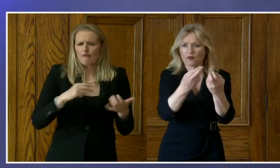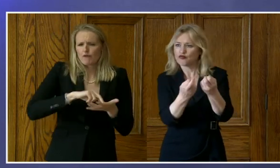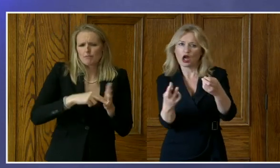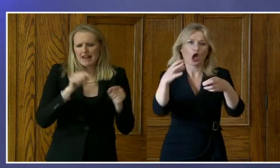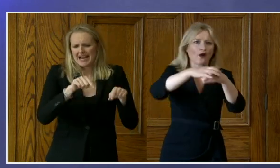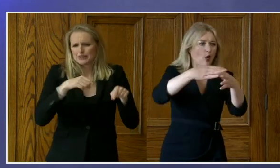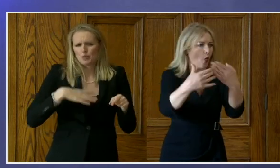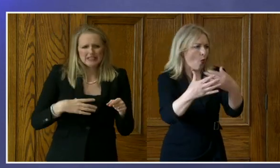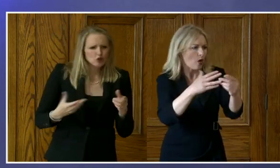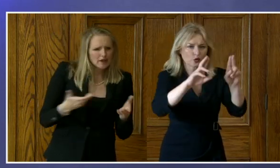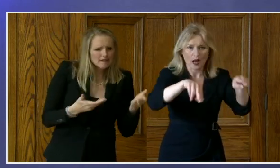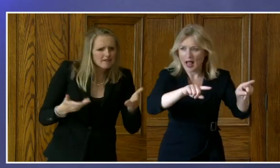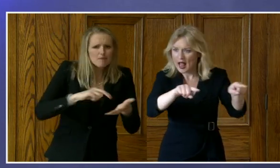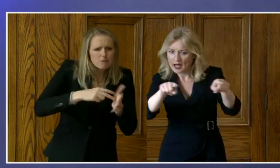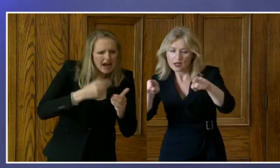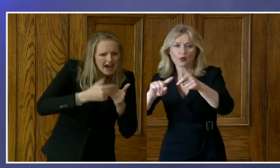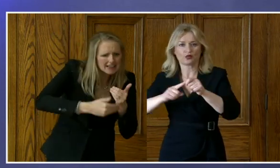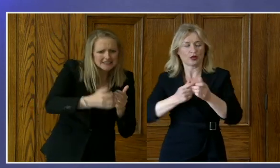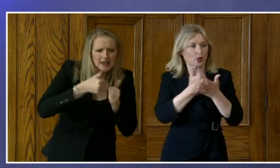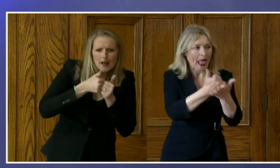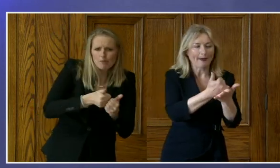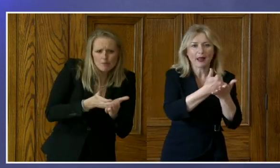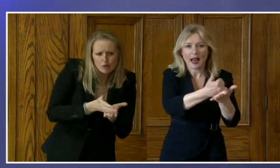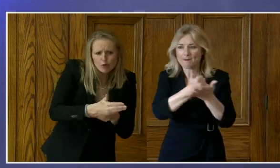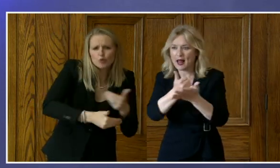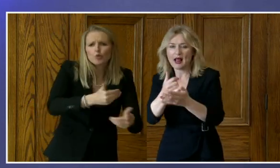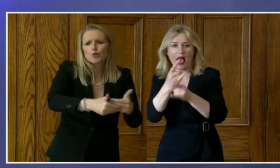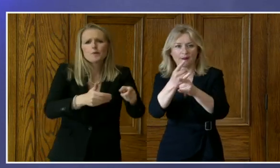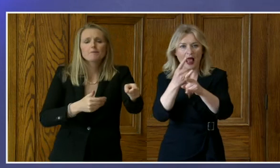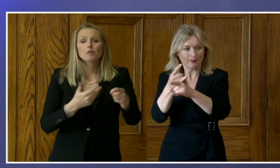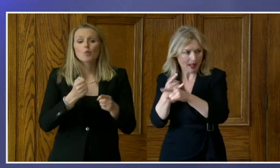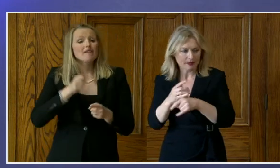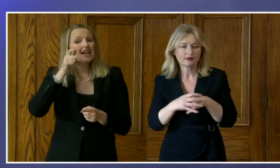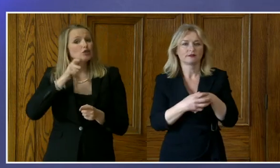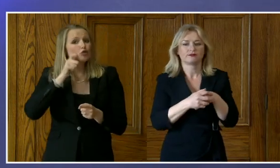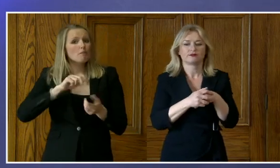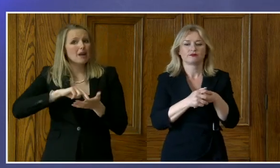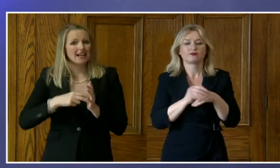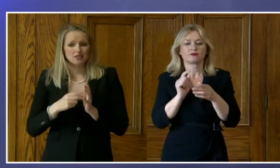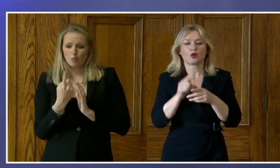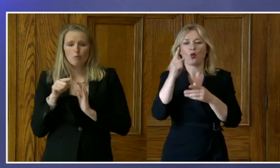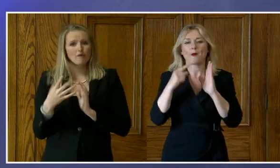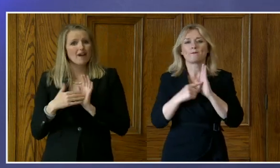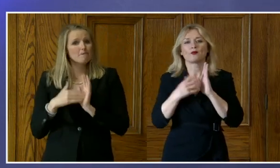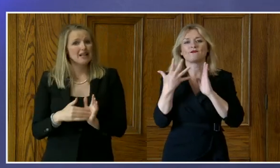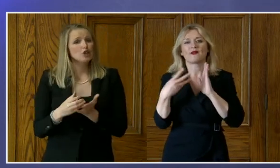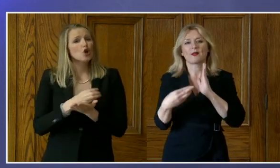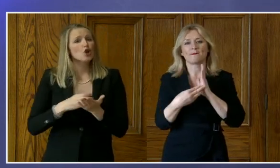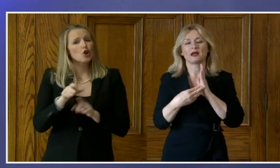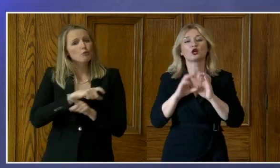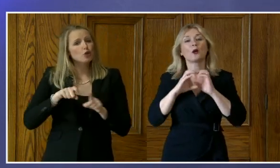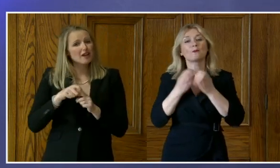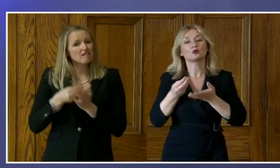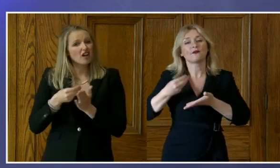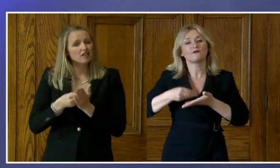can put in place to help them in this time. We've put in interim plans, the 1.5 million community fund that goes